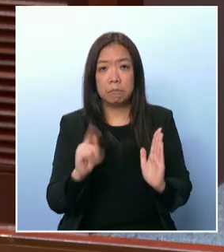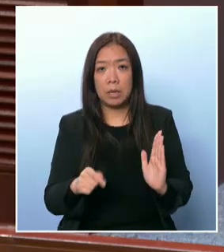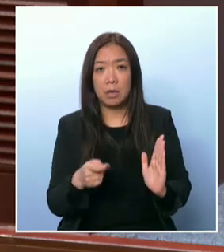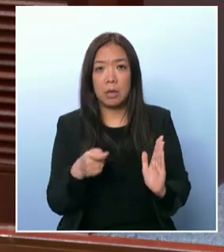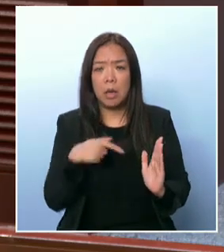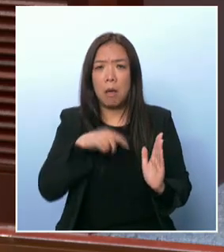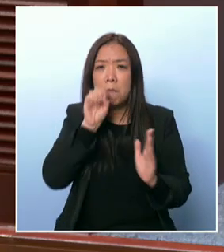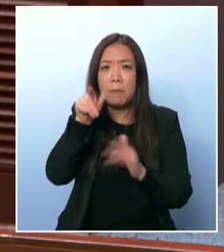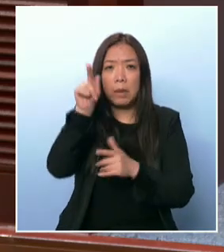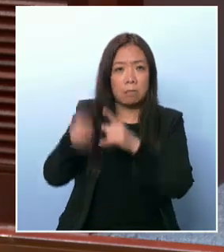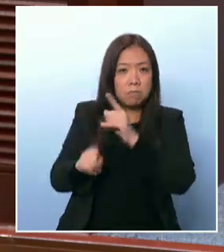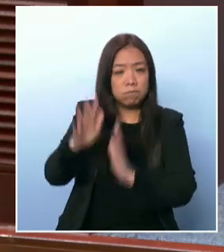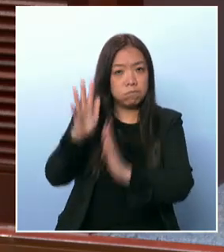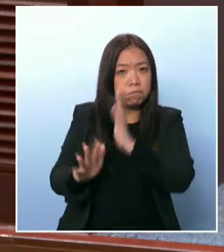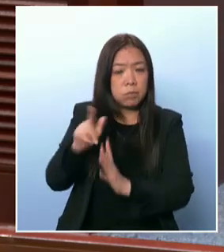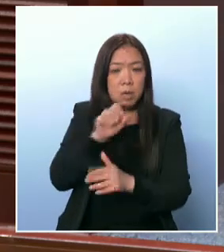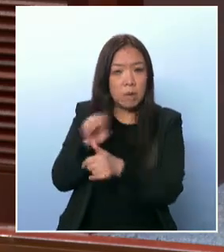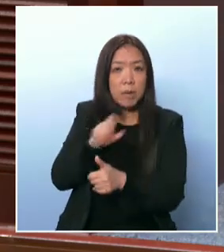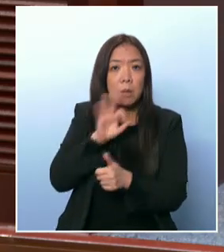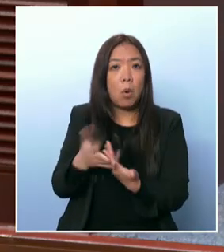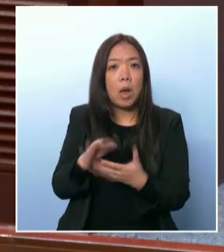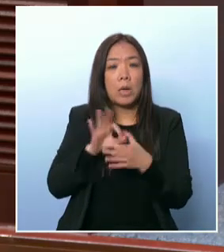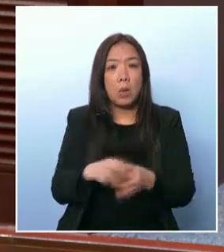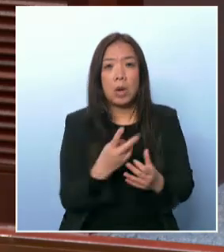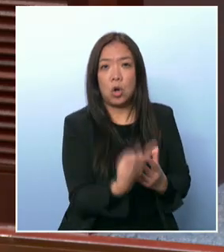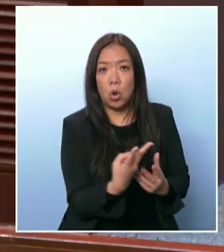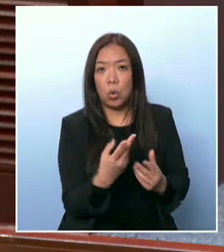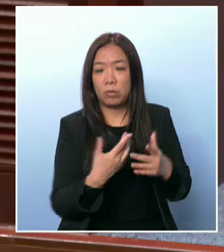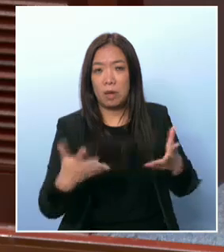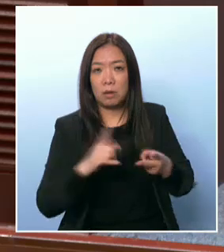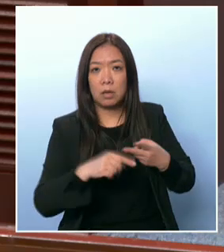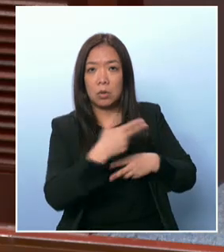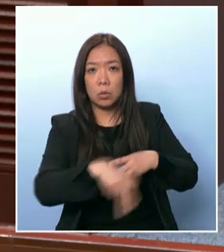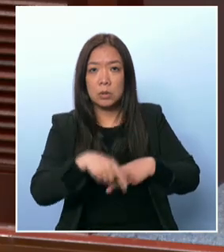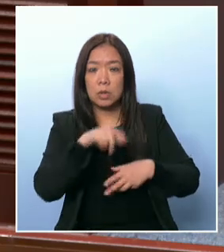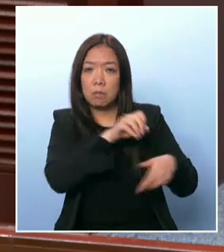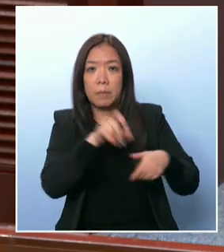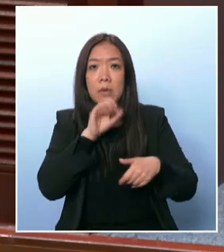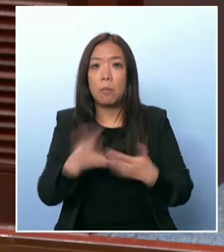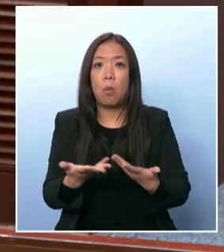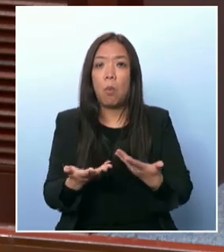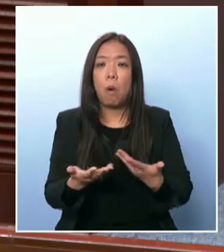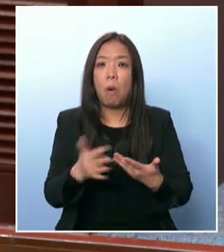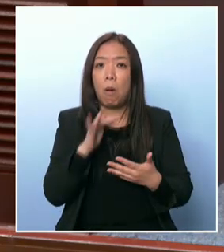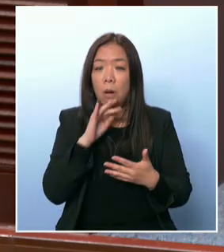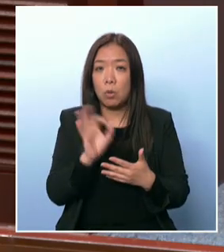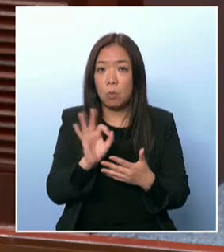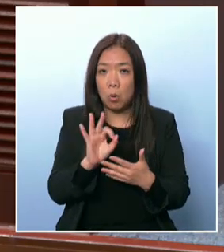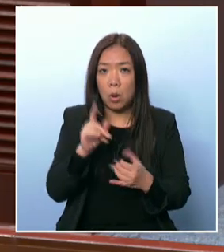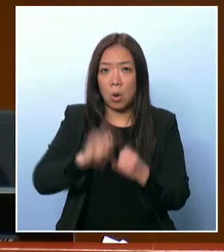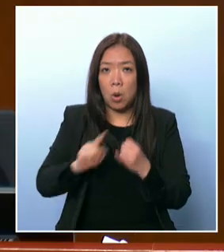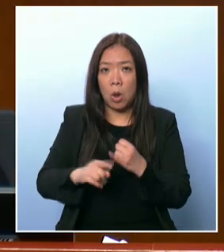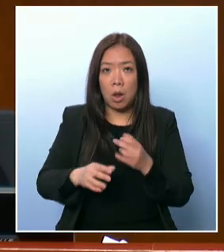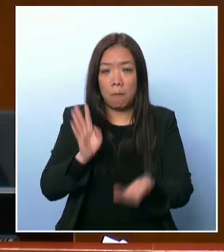Now, this is a very short distance. Have you consulted the residents in the 2 private residential developments about